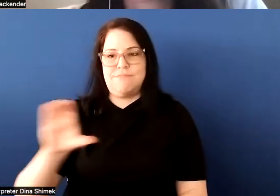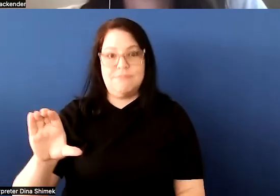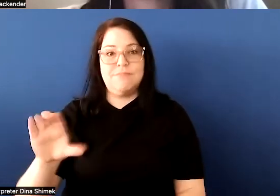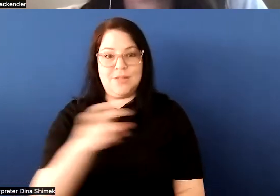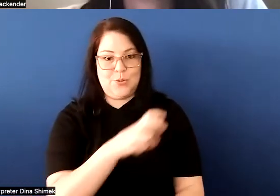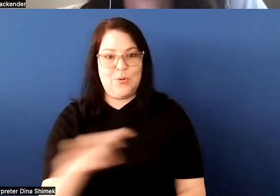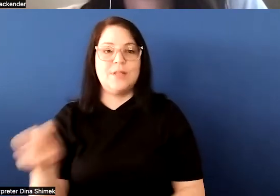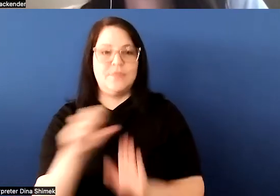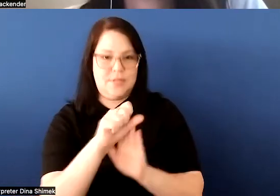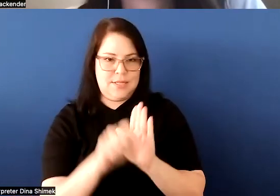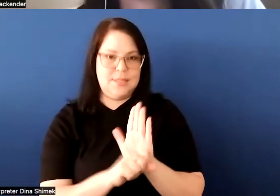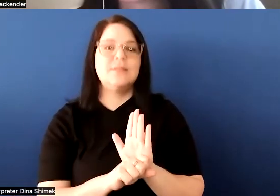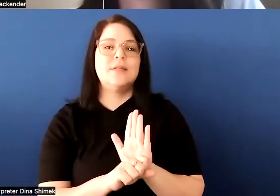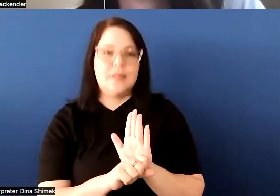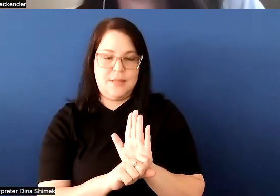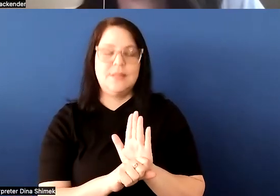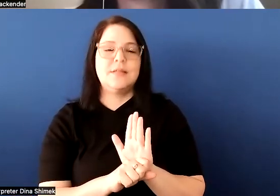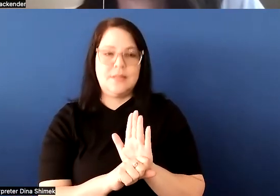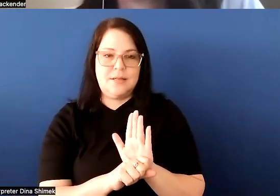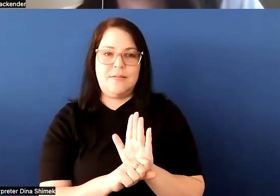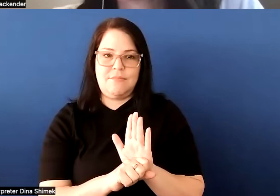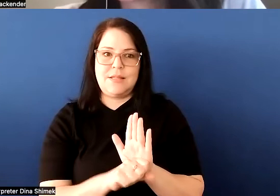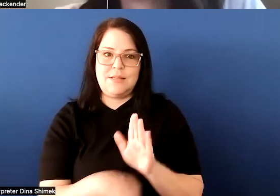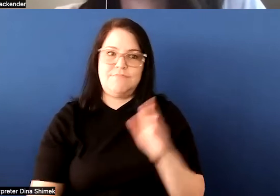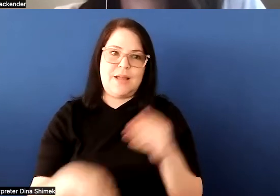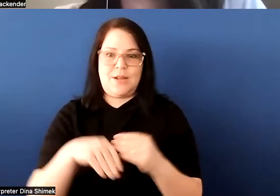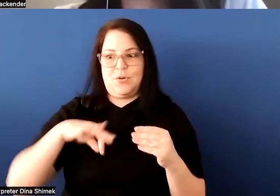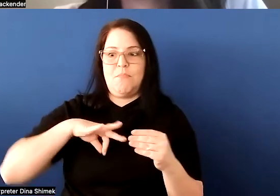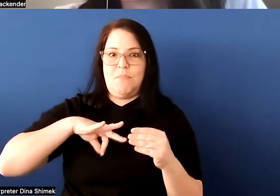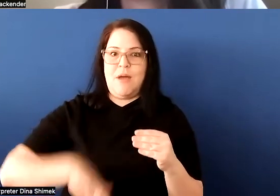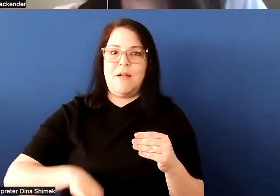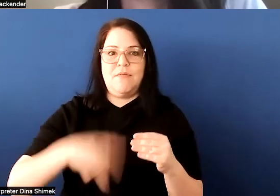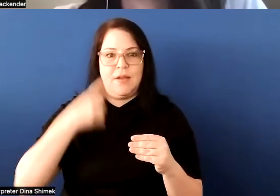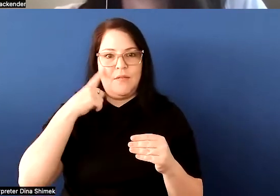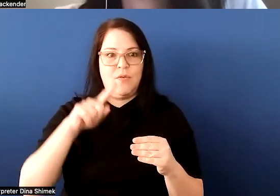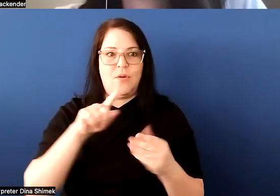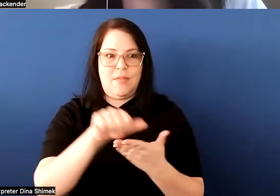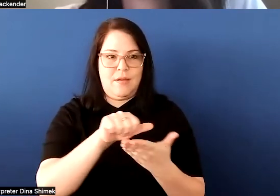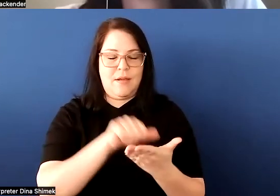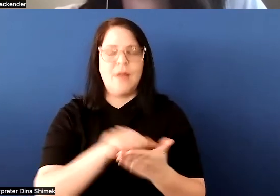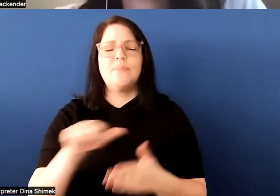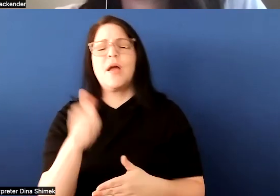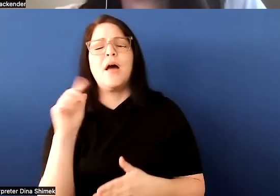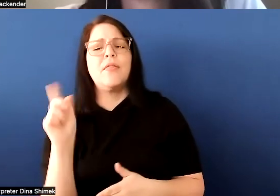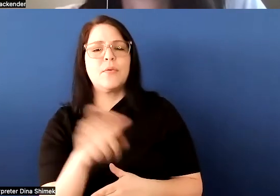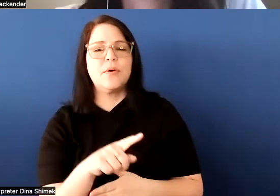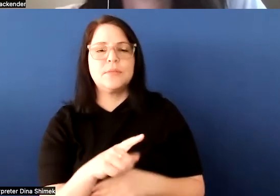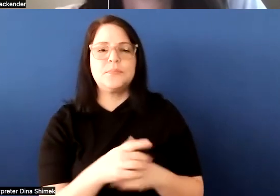So that is an added benefit of having an account. Another question